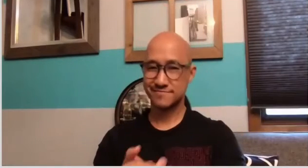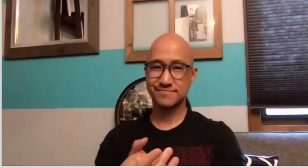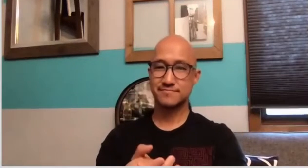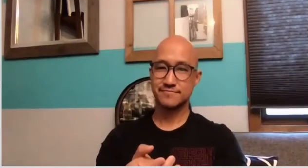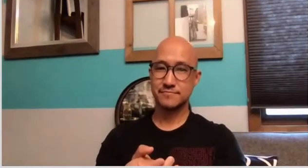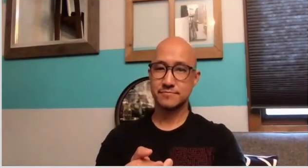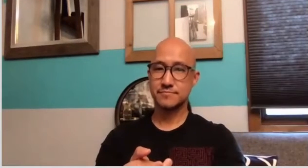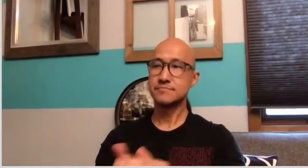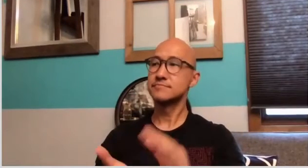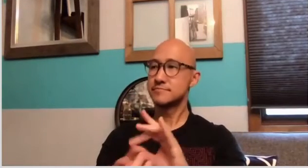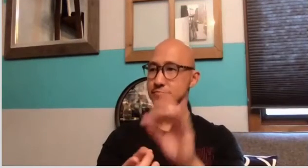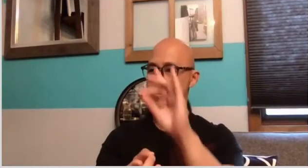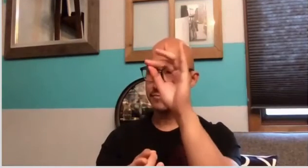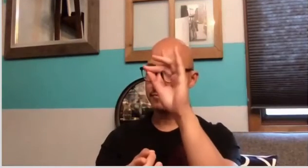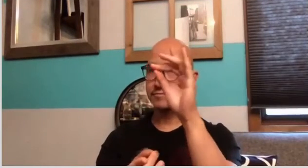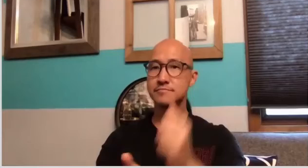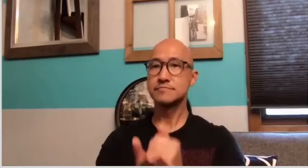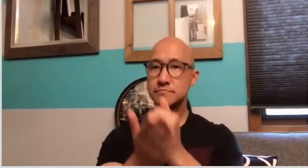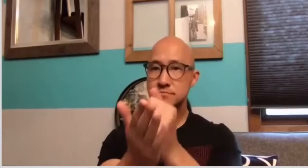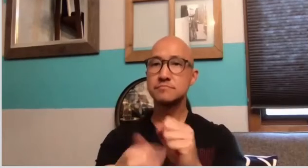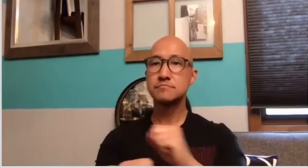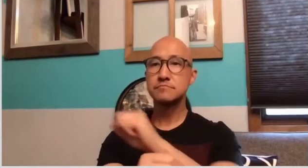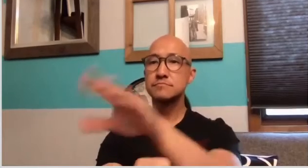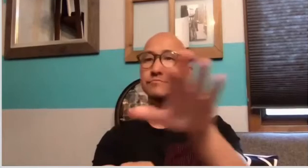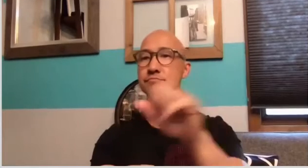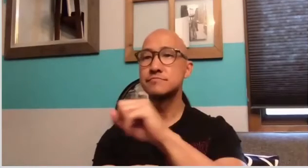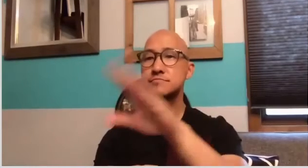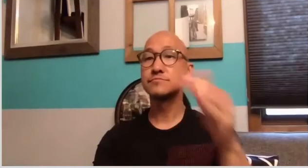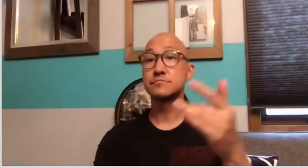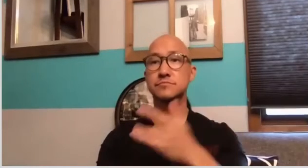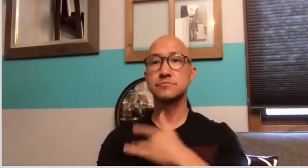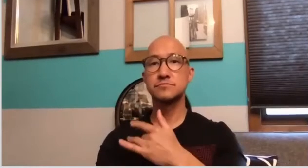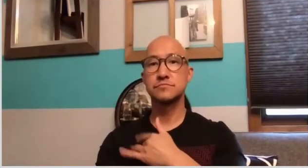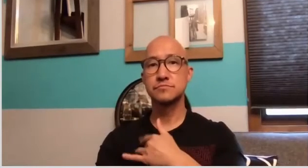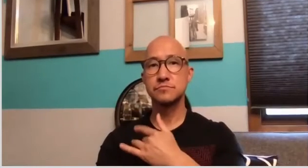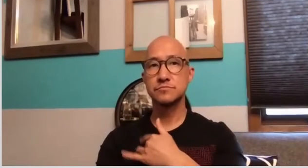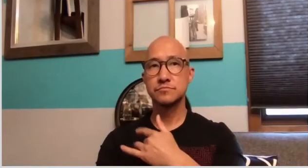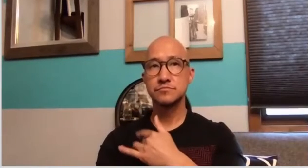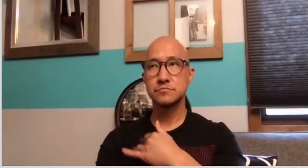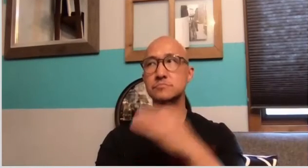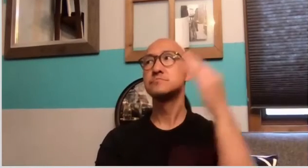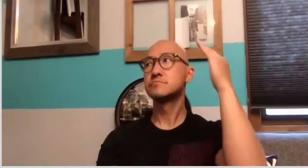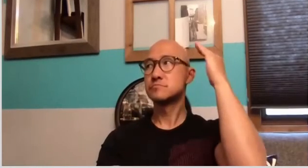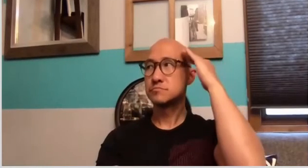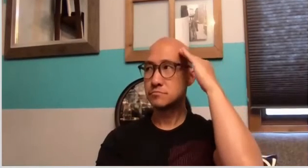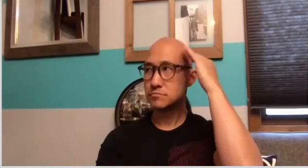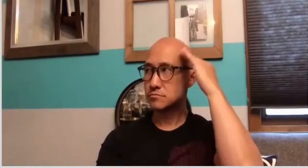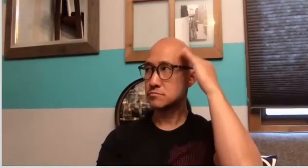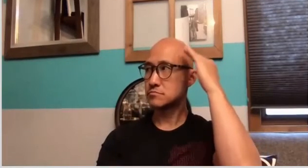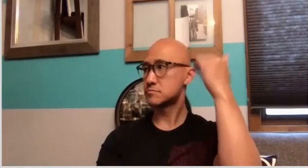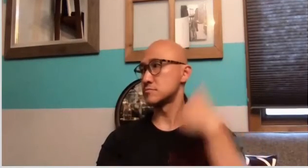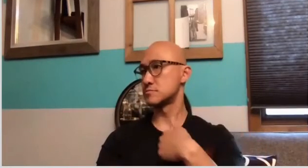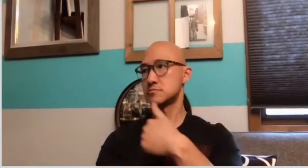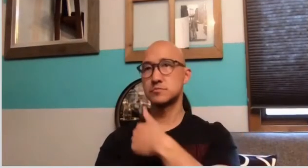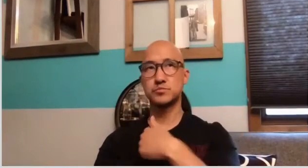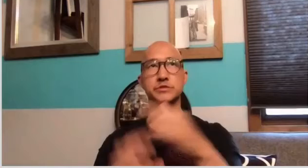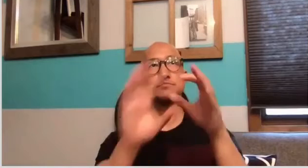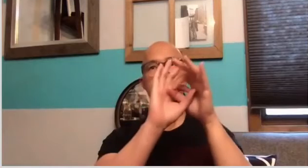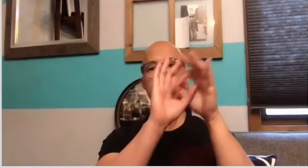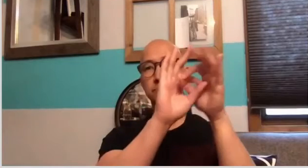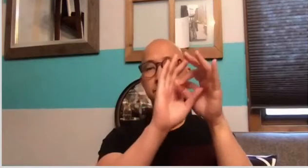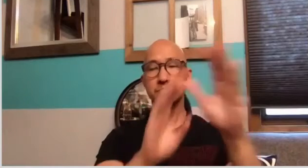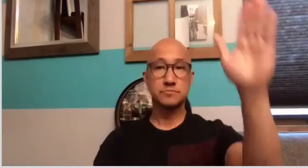their lives to Jesus. He helps us to know that we belong to God and helps us to do the will of the Father.